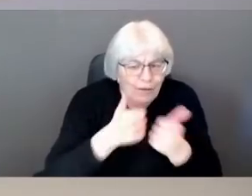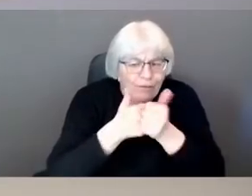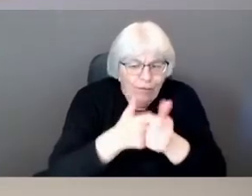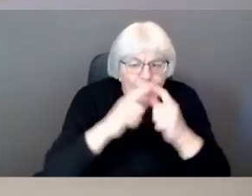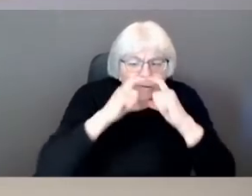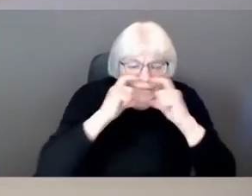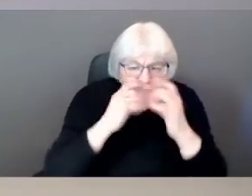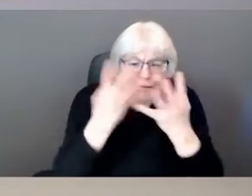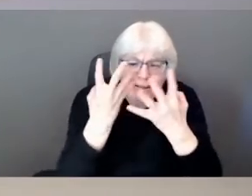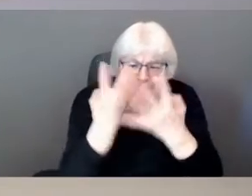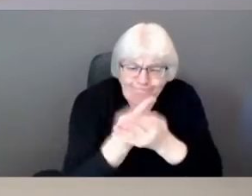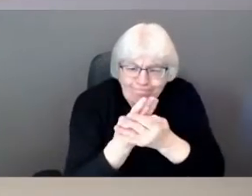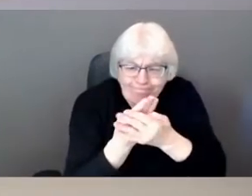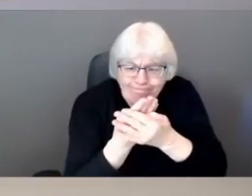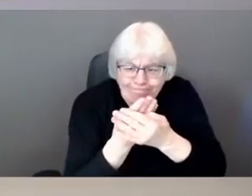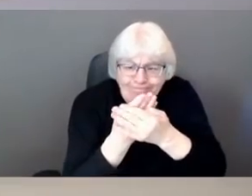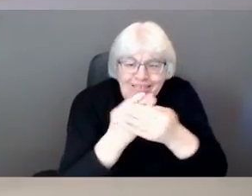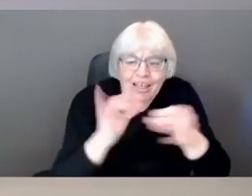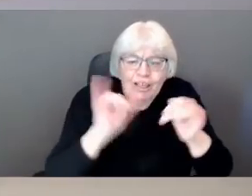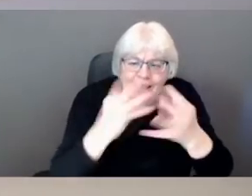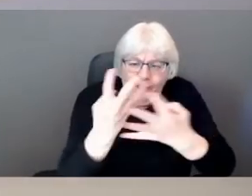layer.